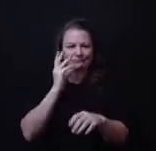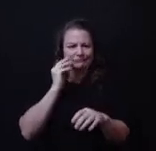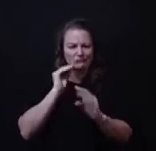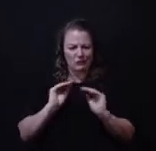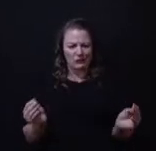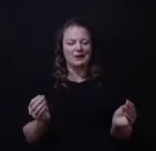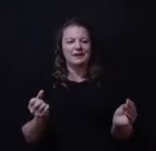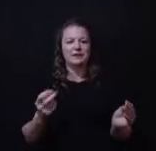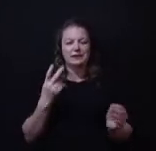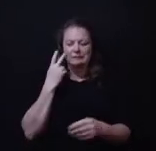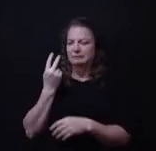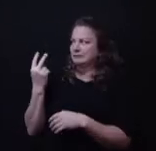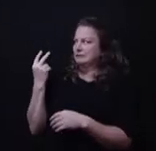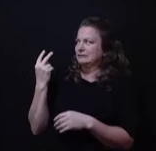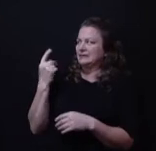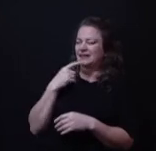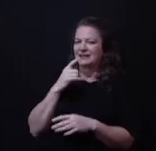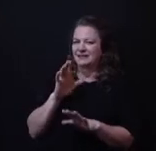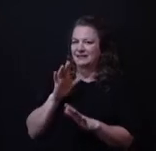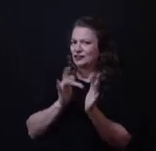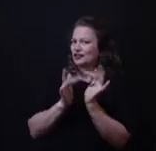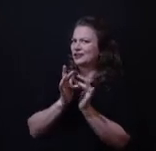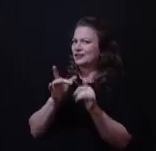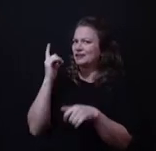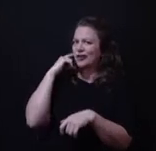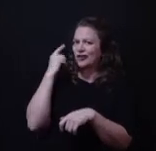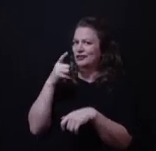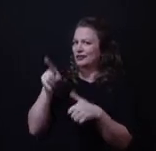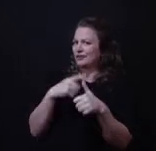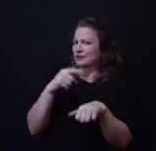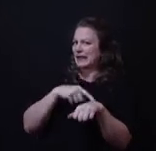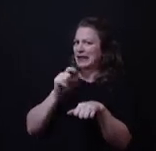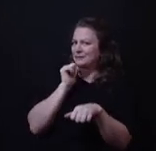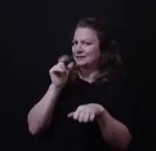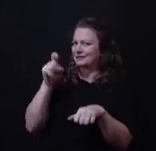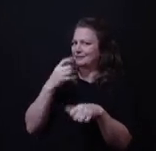to turn around and go, "He probably heard you the first time. You can quit now."